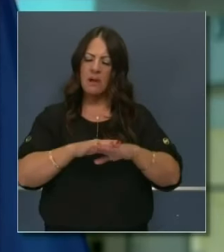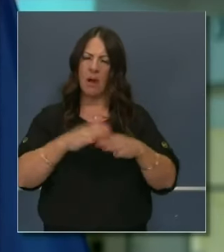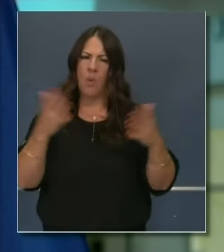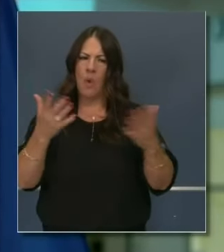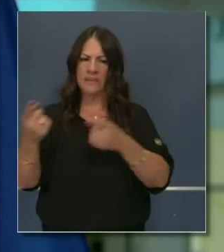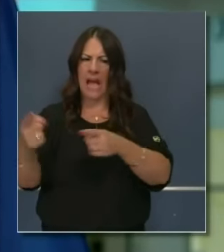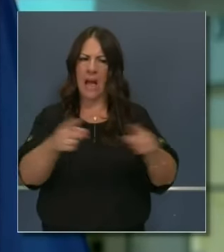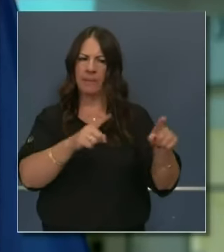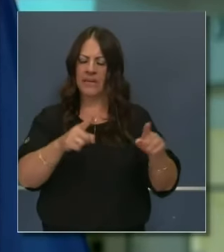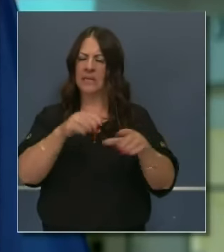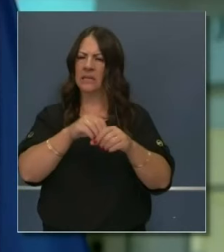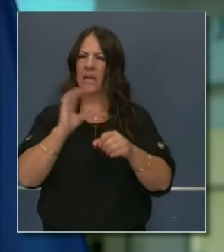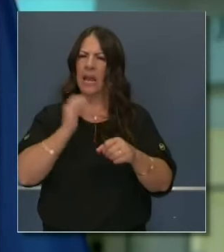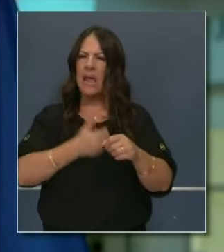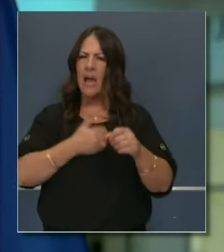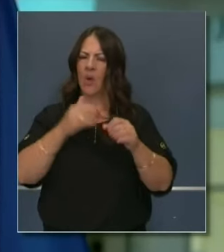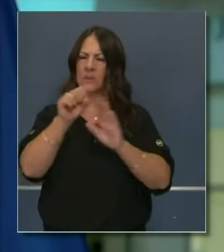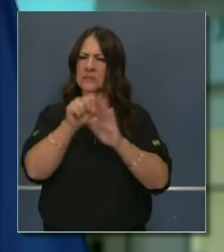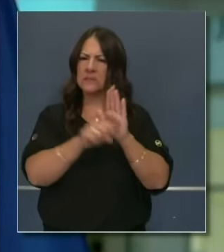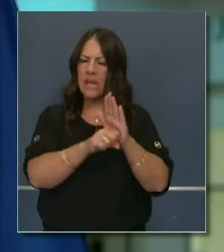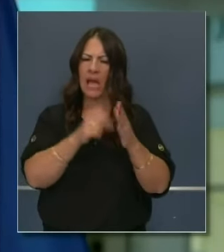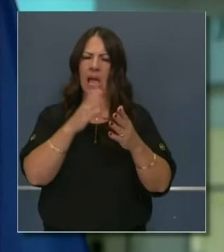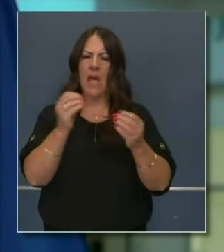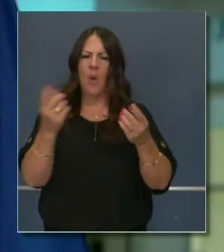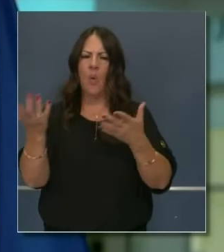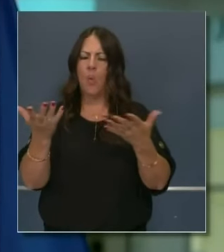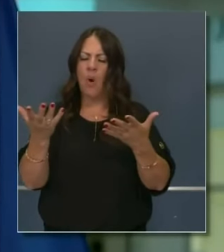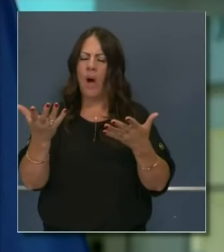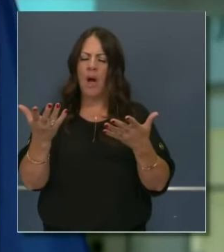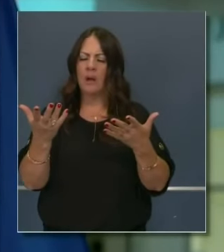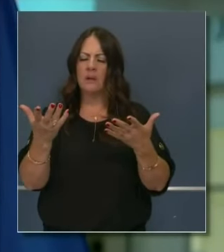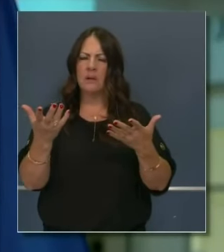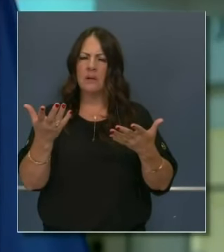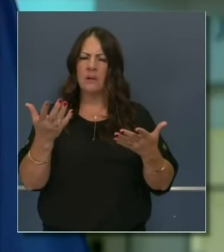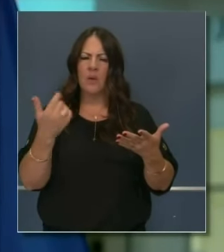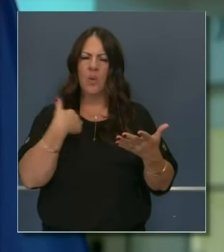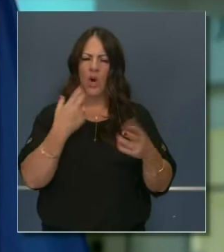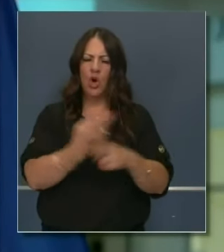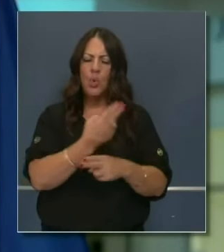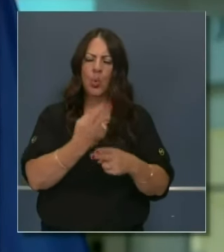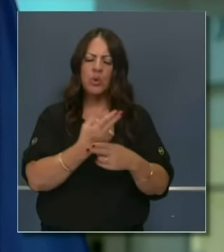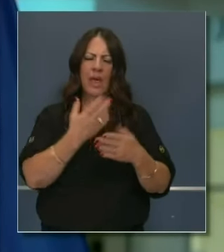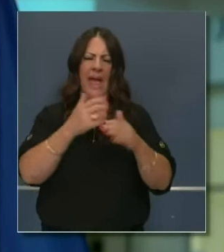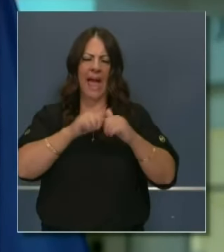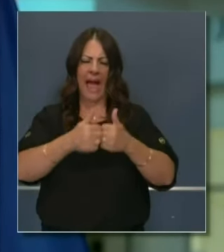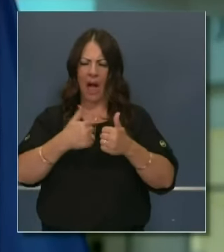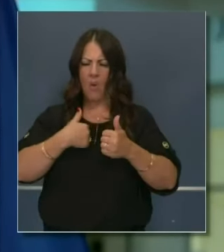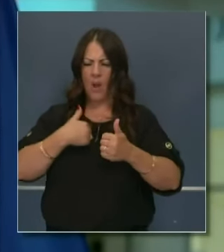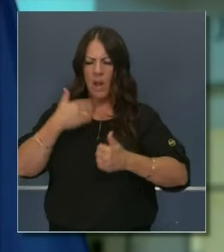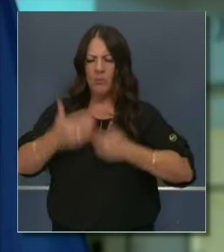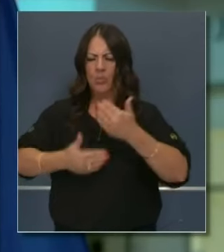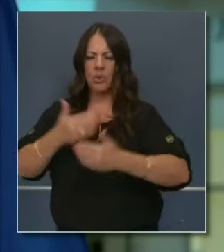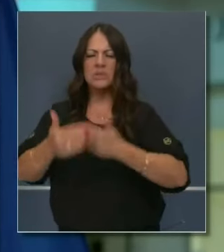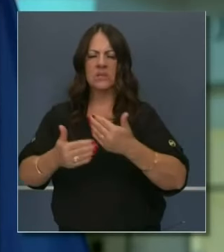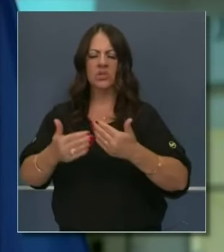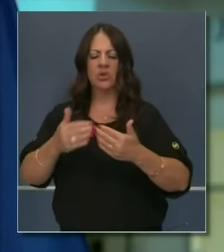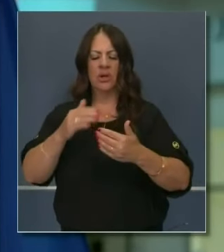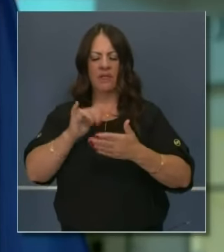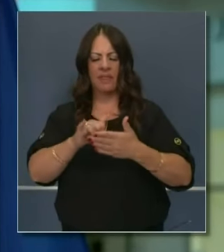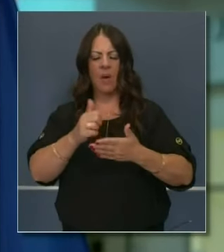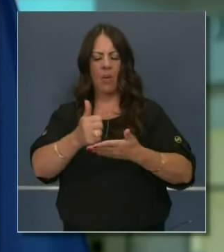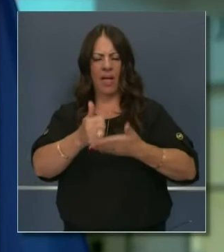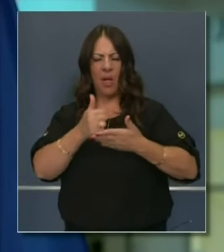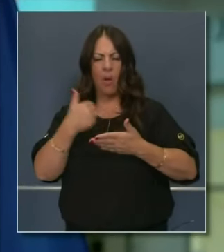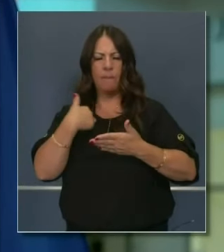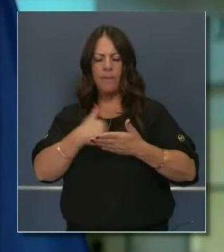conditions persist and what conditions are introduced as it relates to this next wave